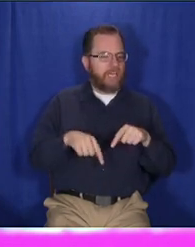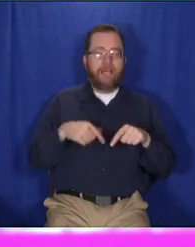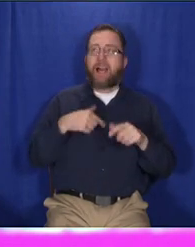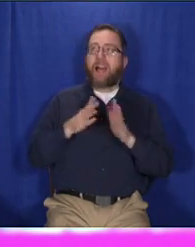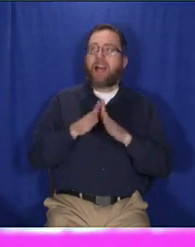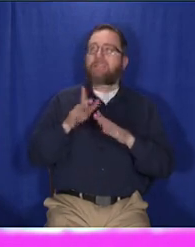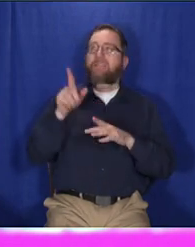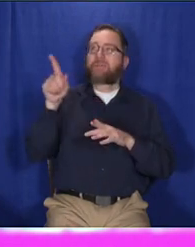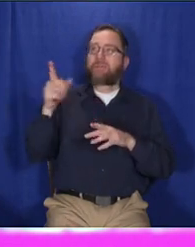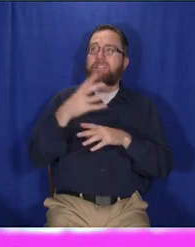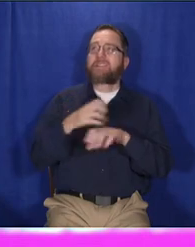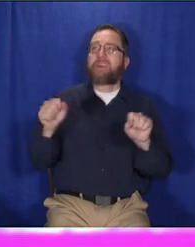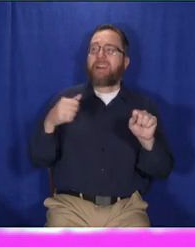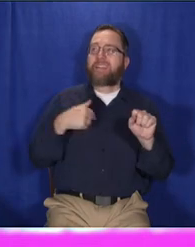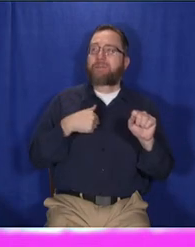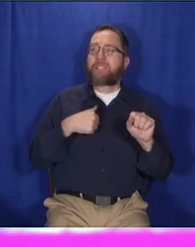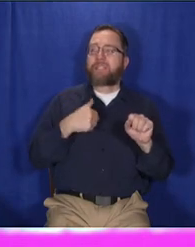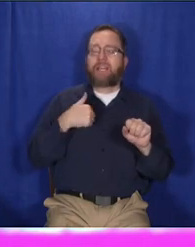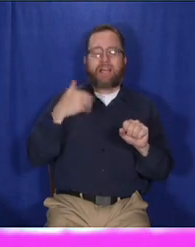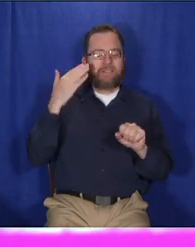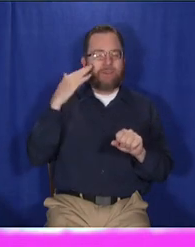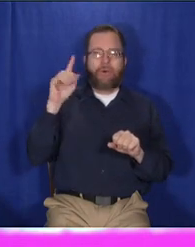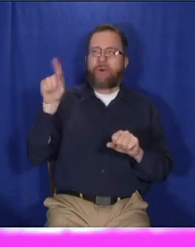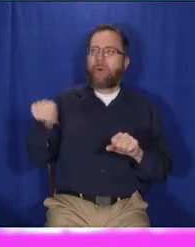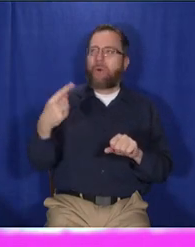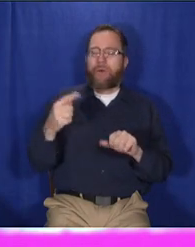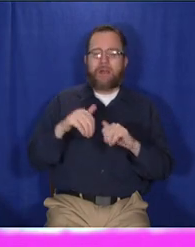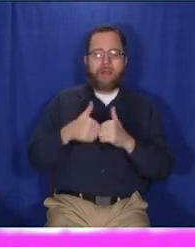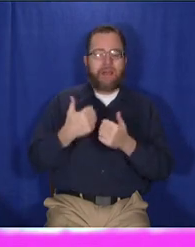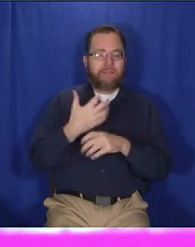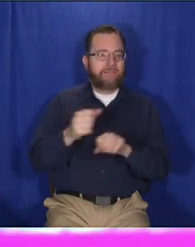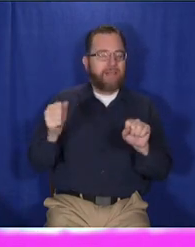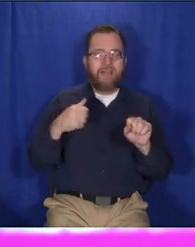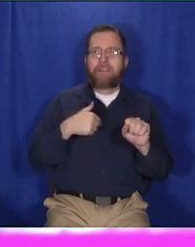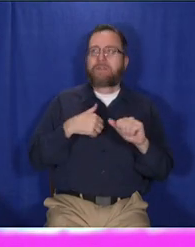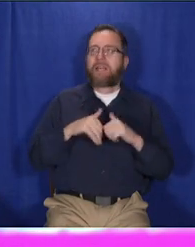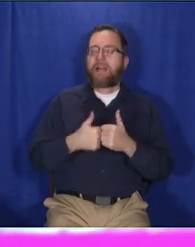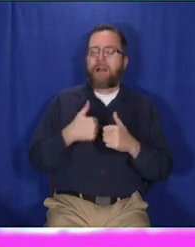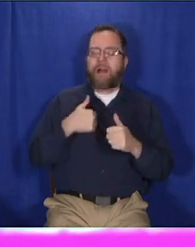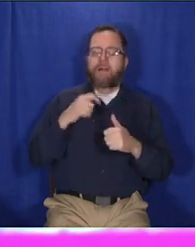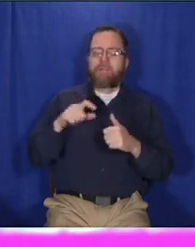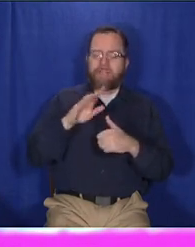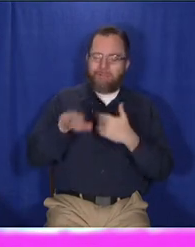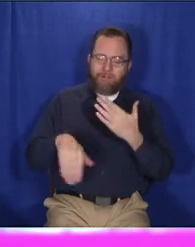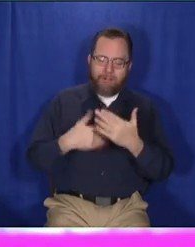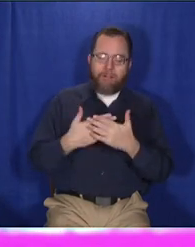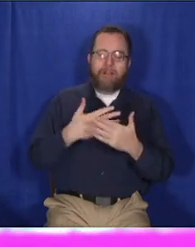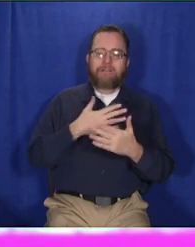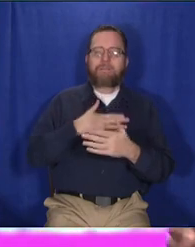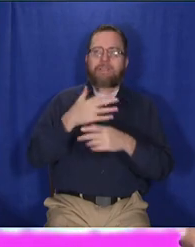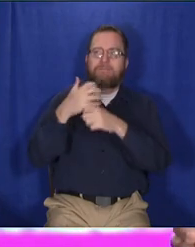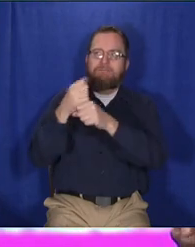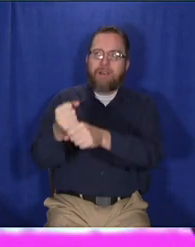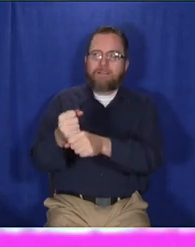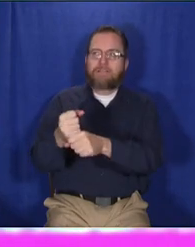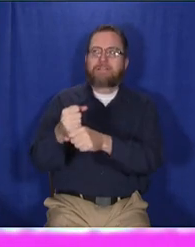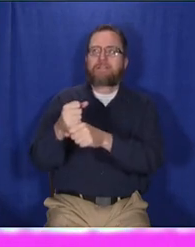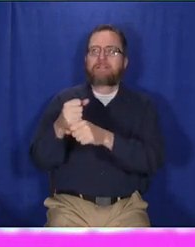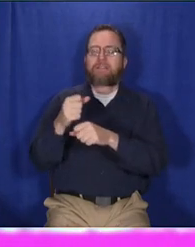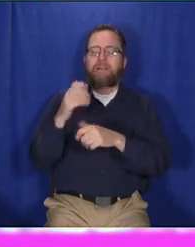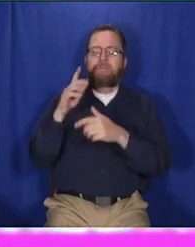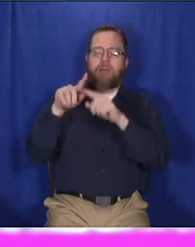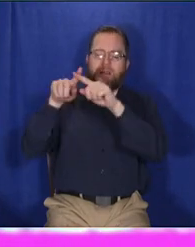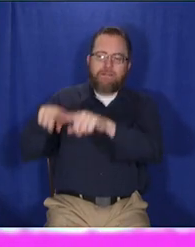me. And I know that the only way for me to be saved is to put all of my trust, all of my hope, all of my weight